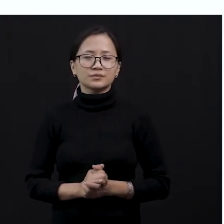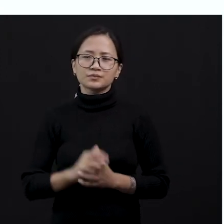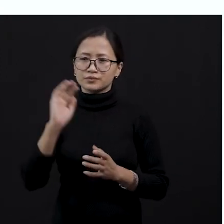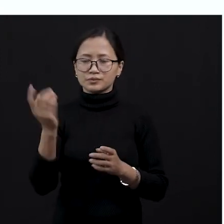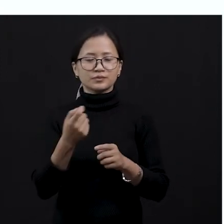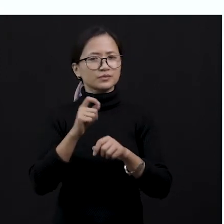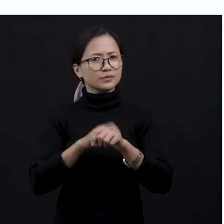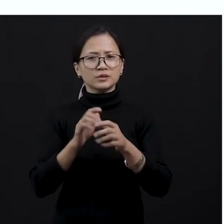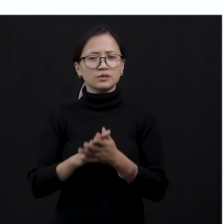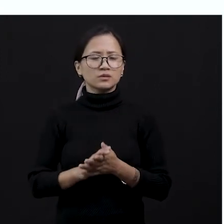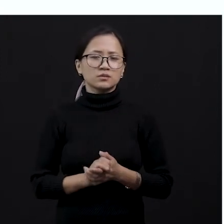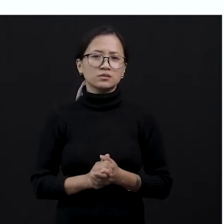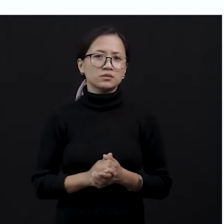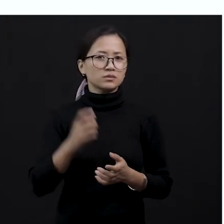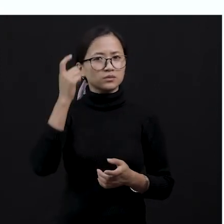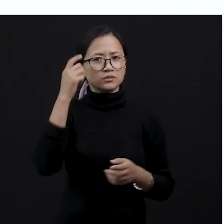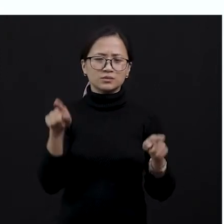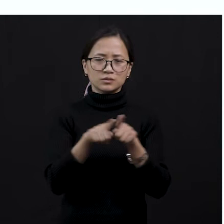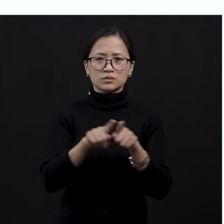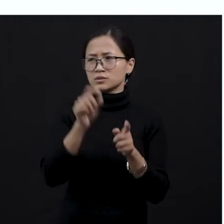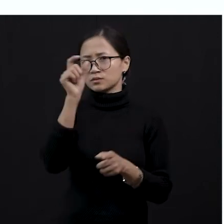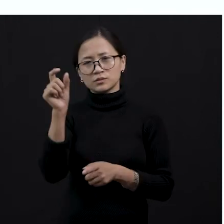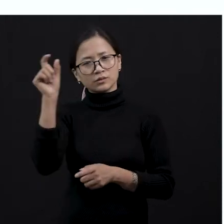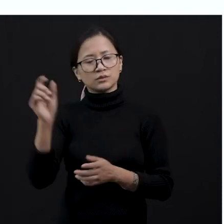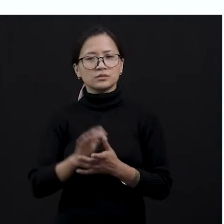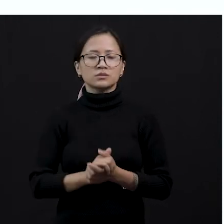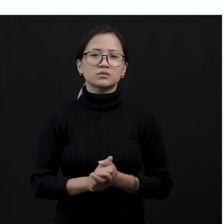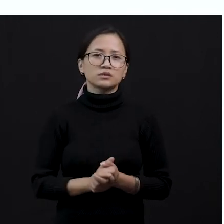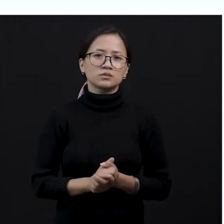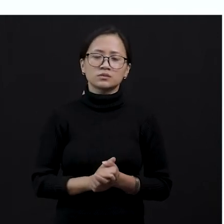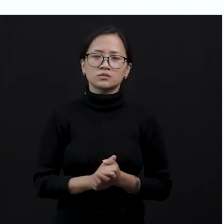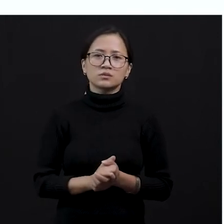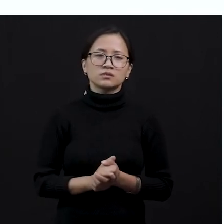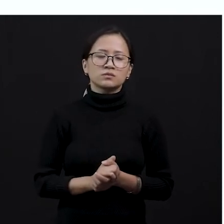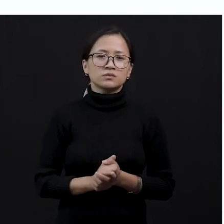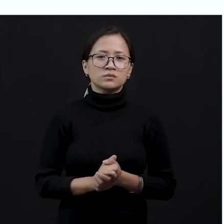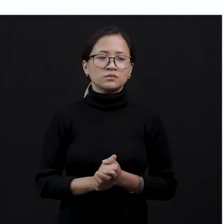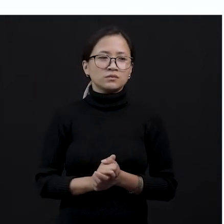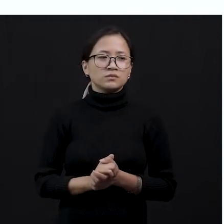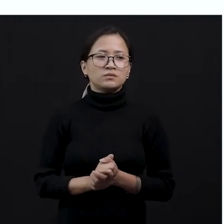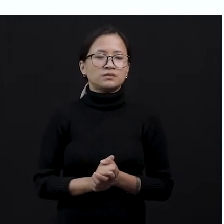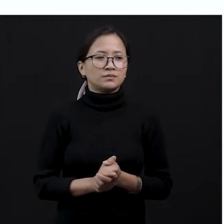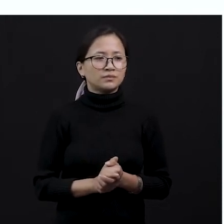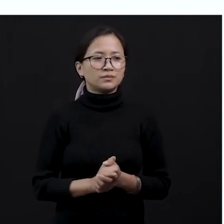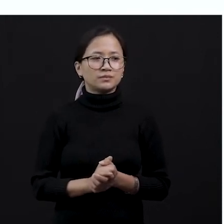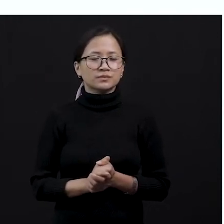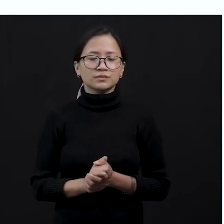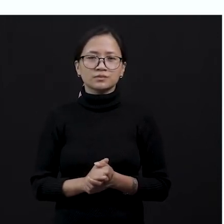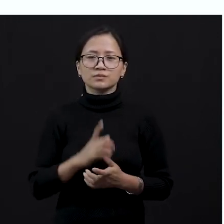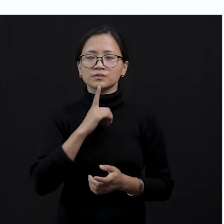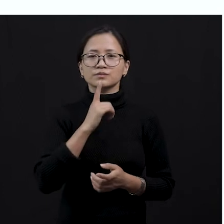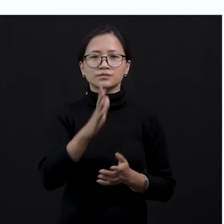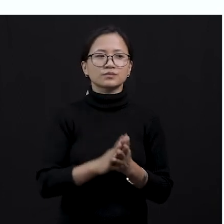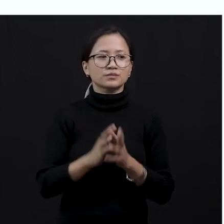we tend to think that synonyms is the same word, synonyms is the opposite word, and antonyms is the same words, right? So I will